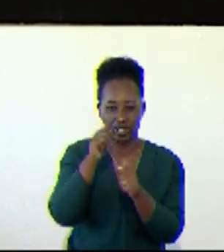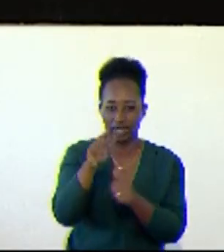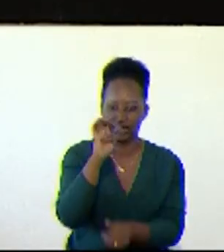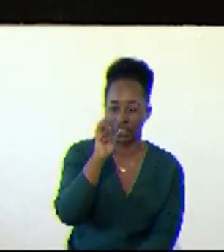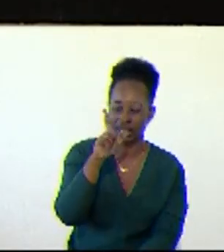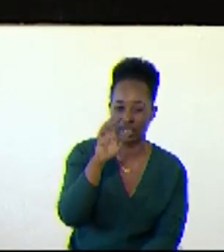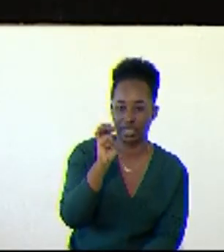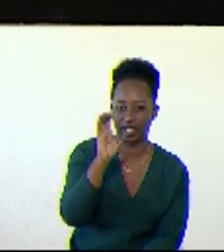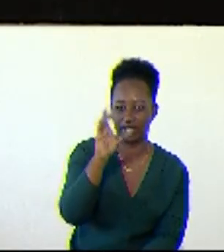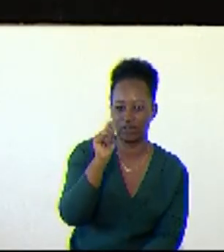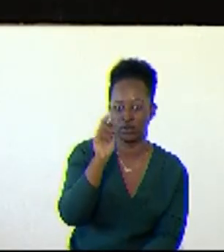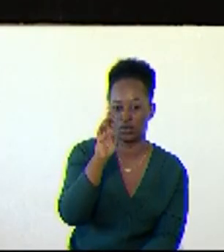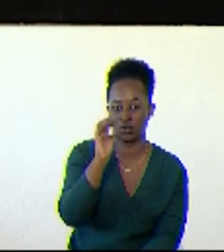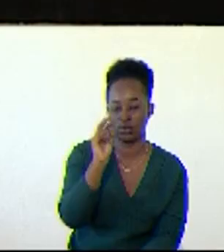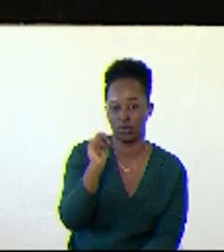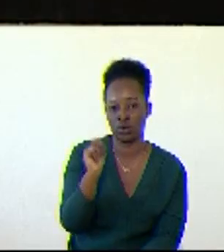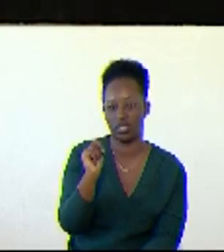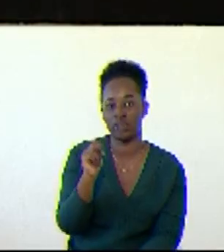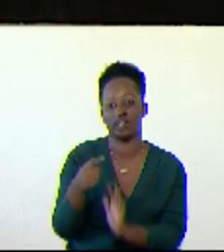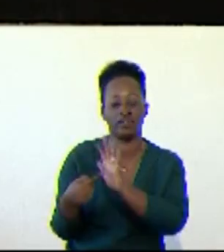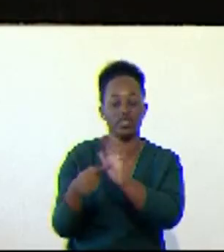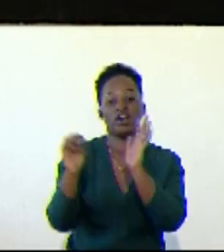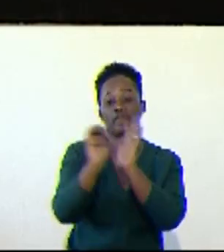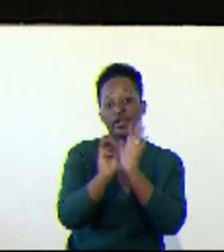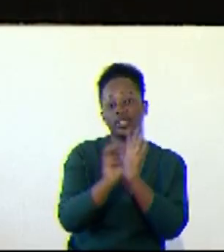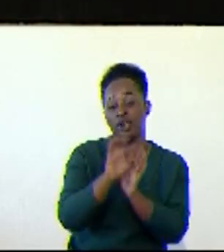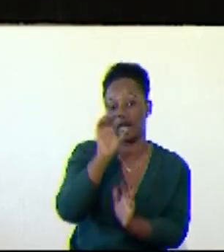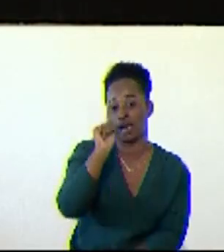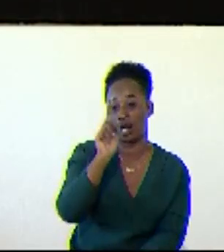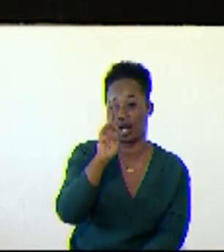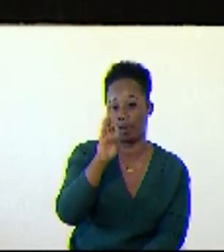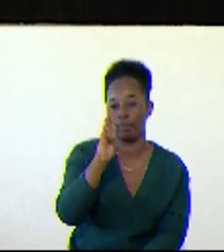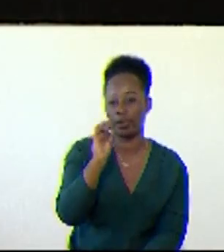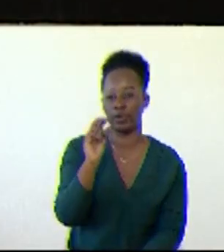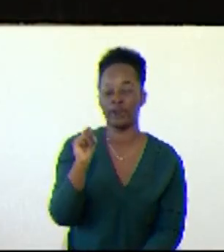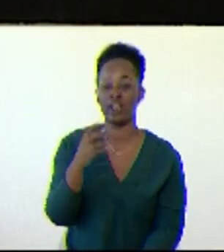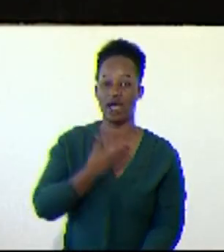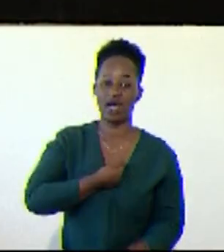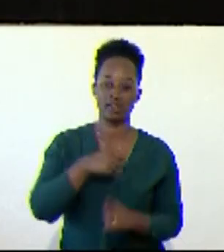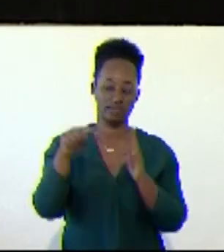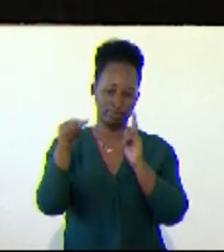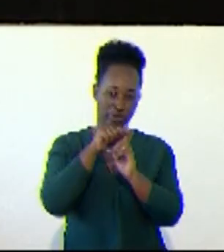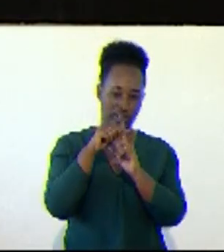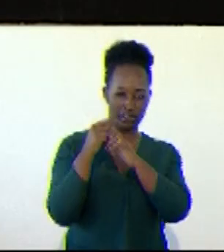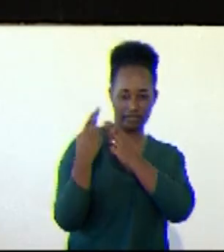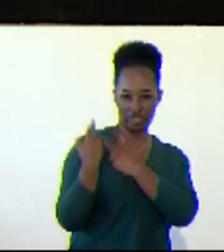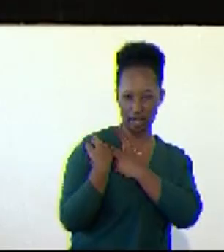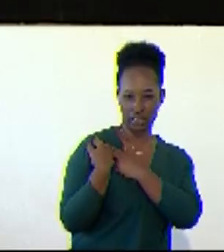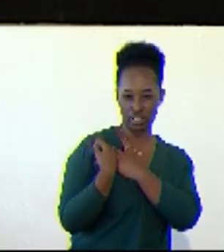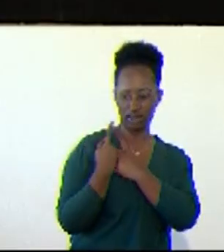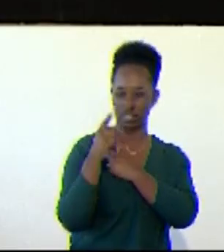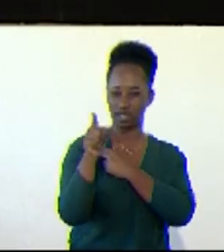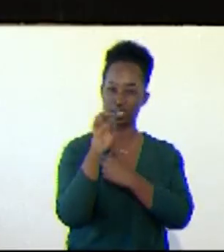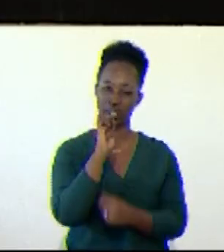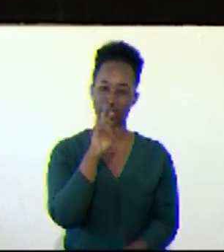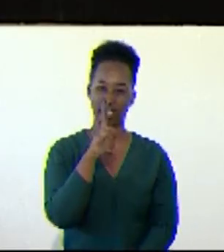For example, that carbon in the carbonyl group, it has a partial positive charge. So it is electron